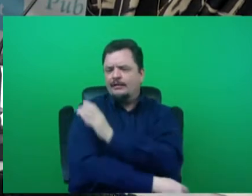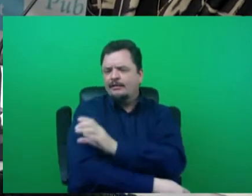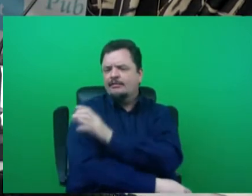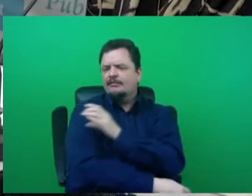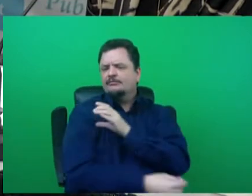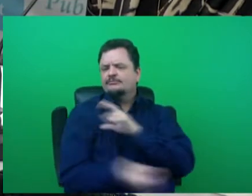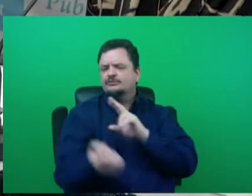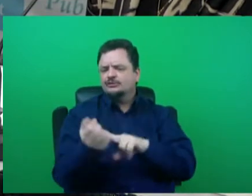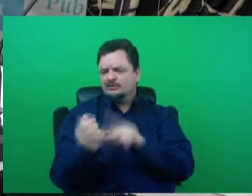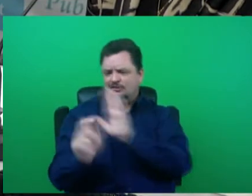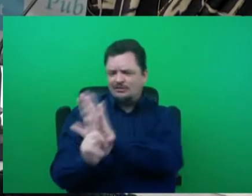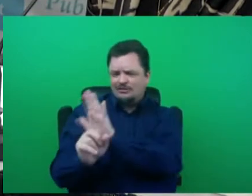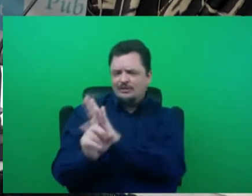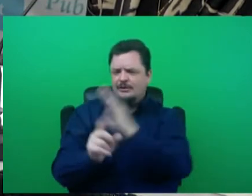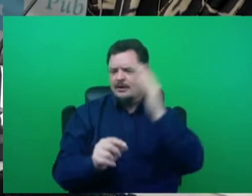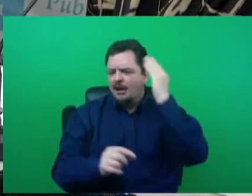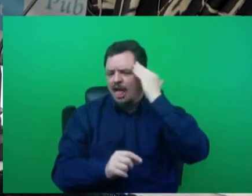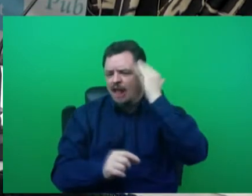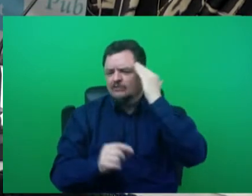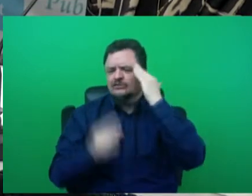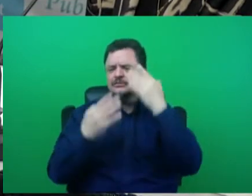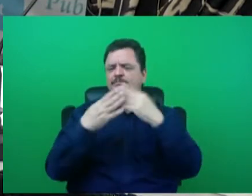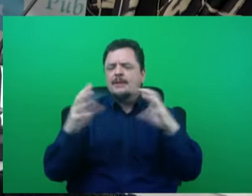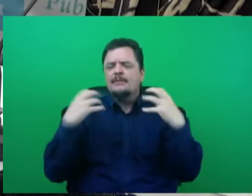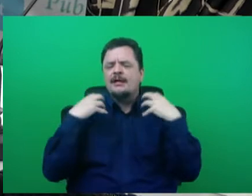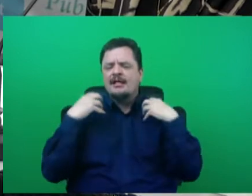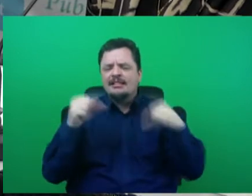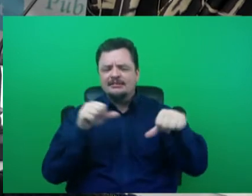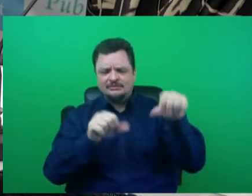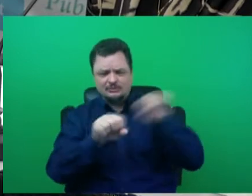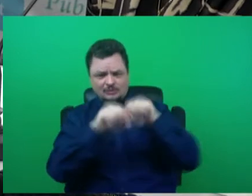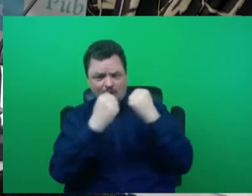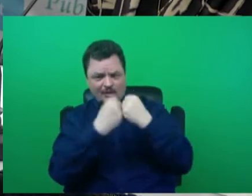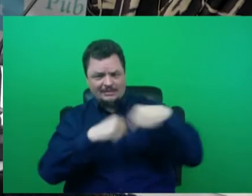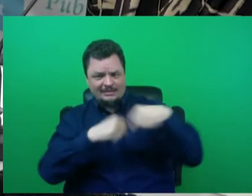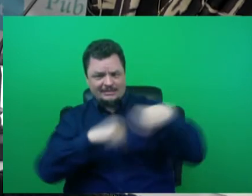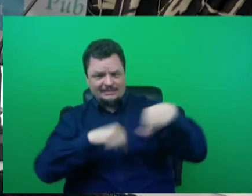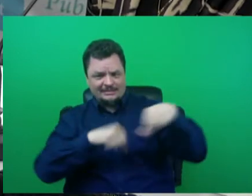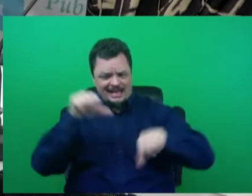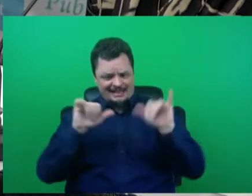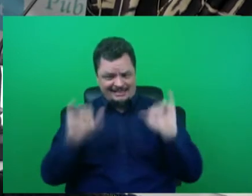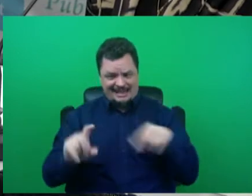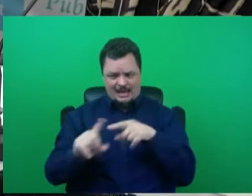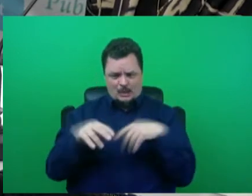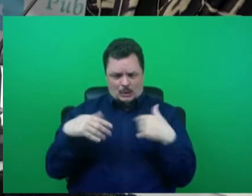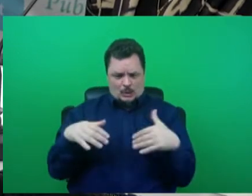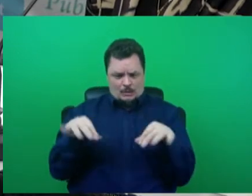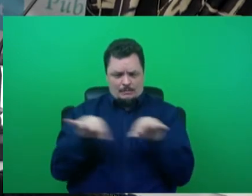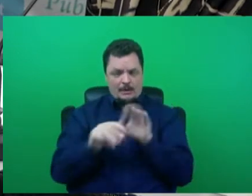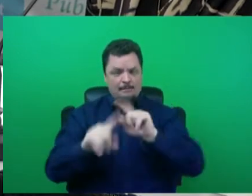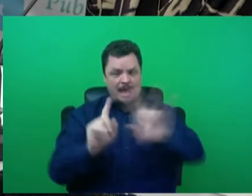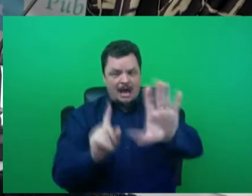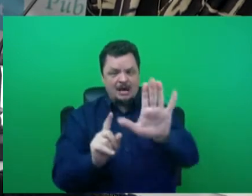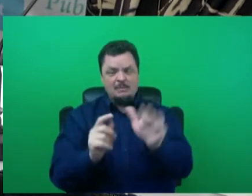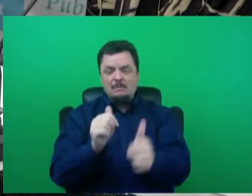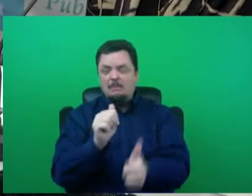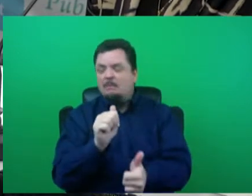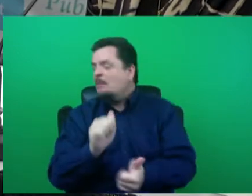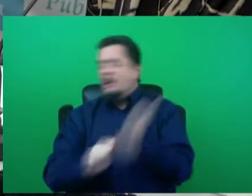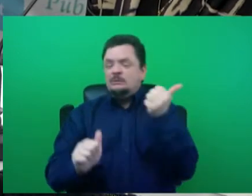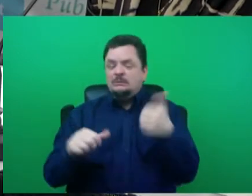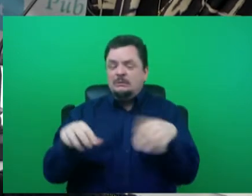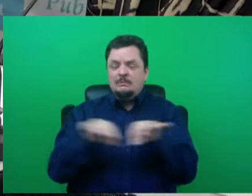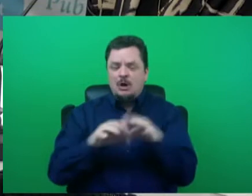and social sciences. And whereas it is more important than ever to celebrate nurses across all fields for